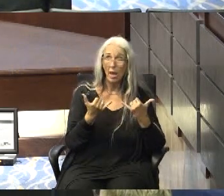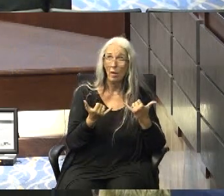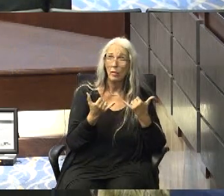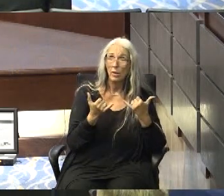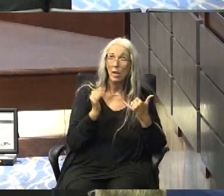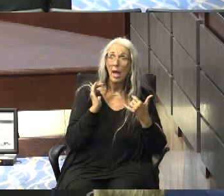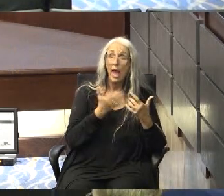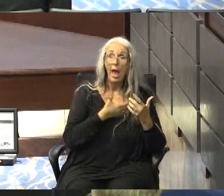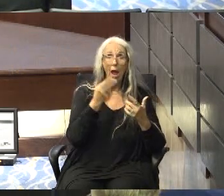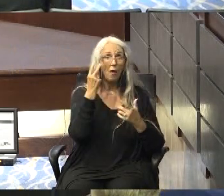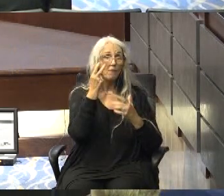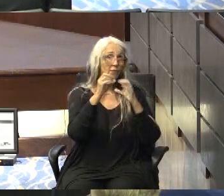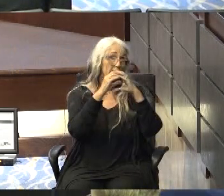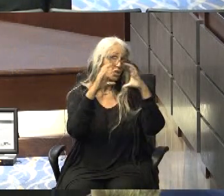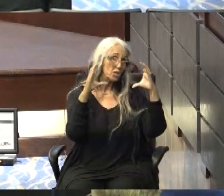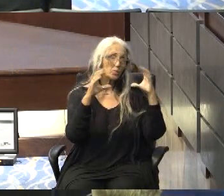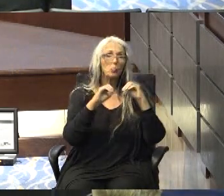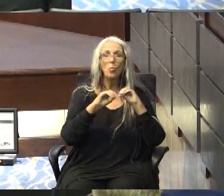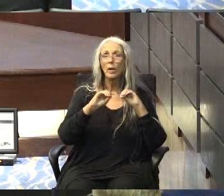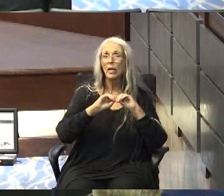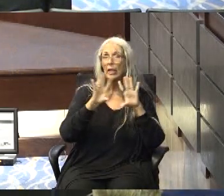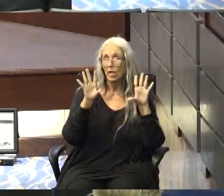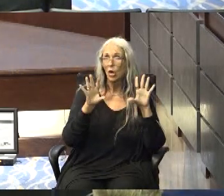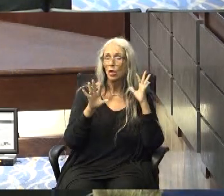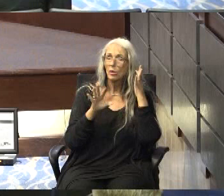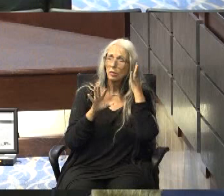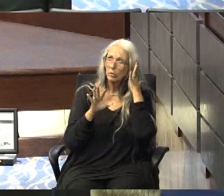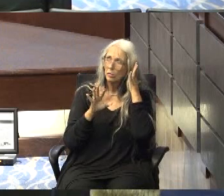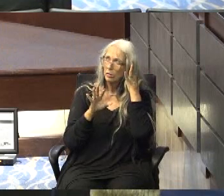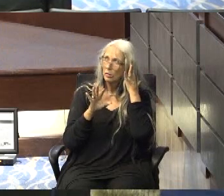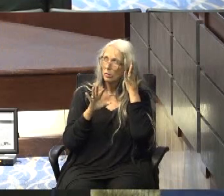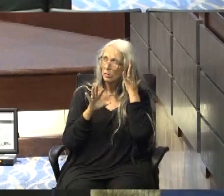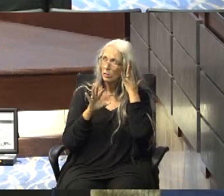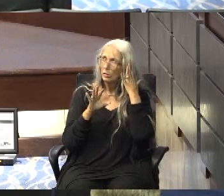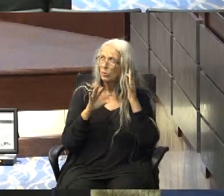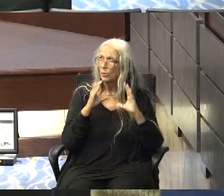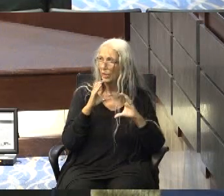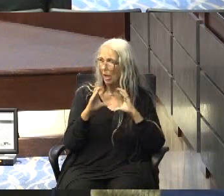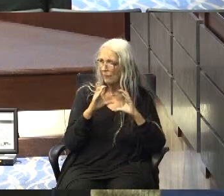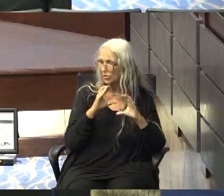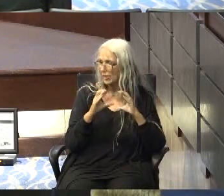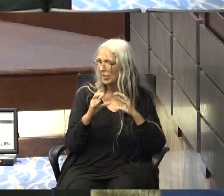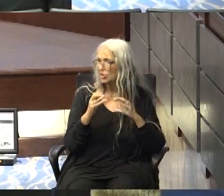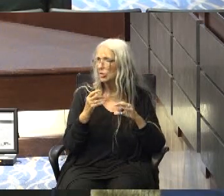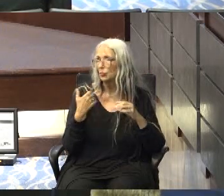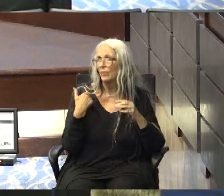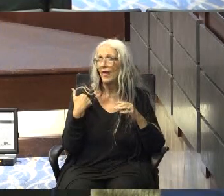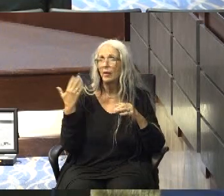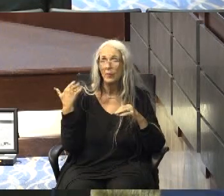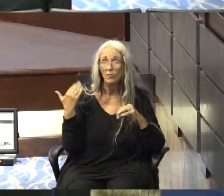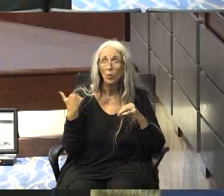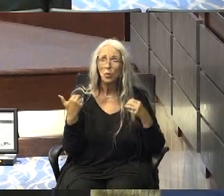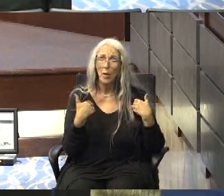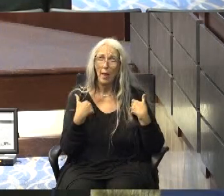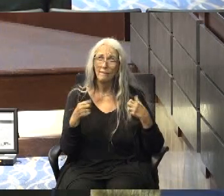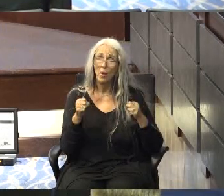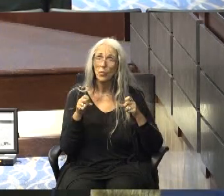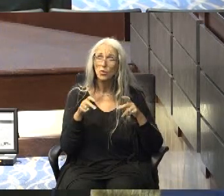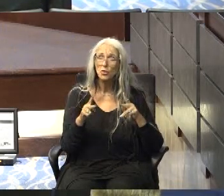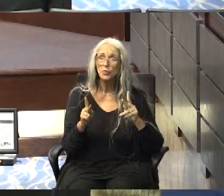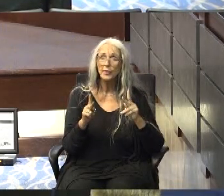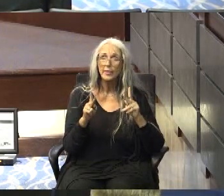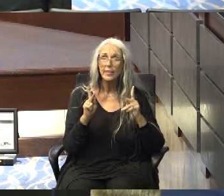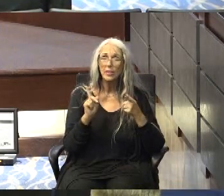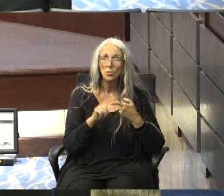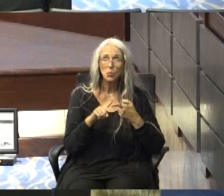our vision is clearer. The directives that the city should go. We've had more conversation with our residents. We've had an opportunity to really